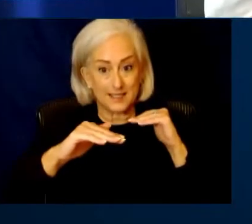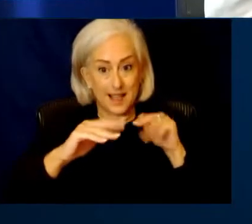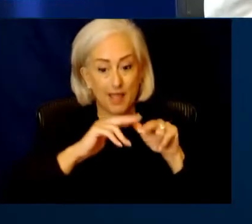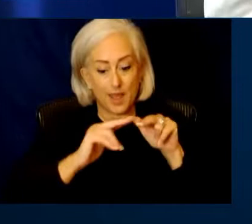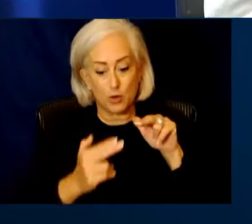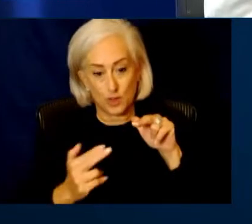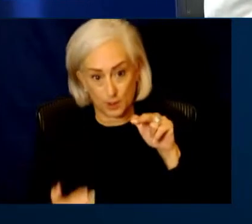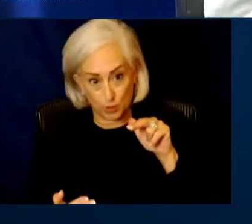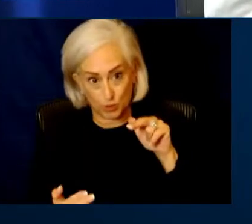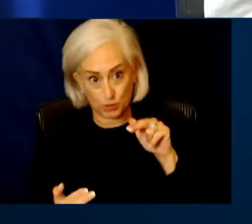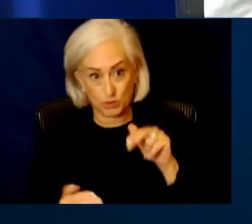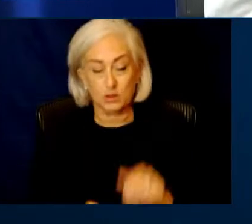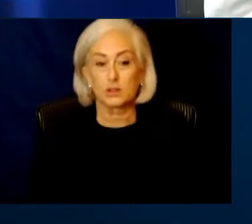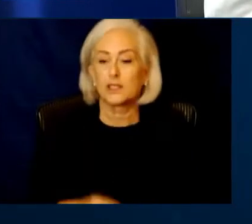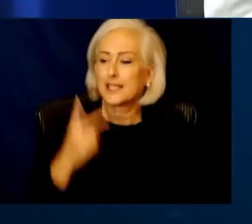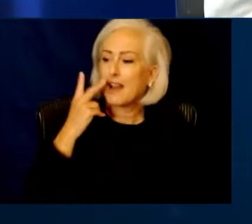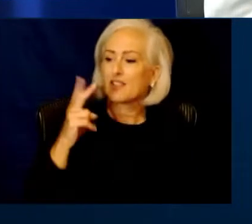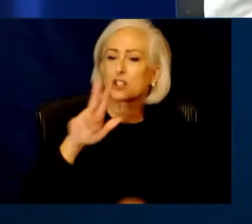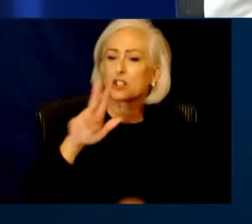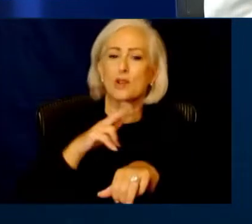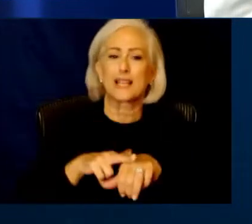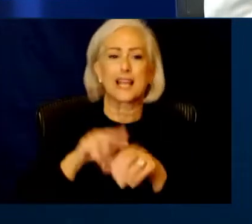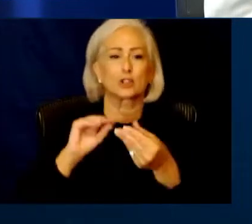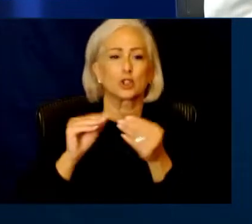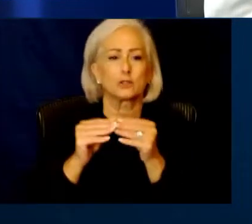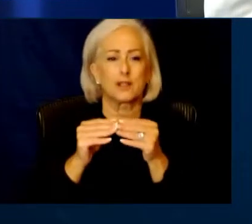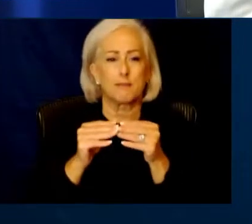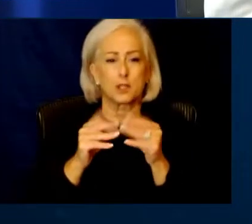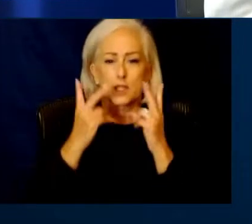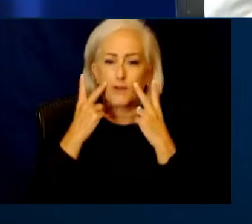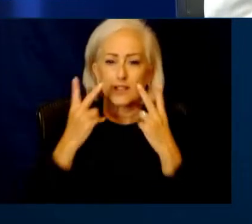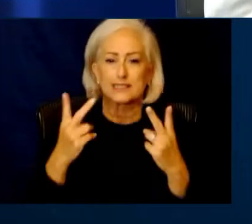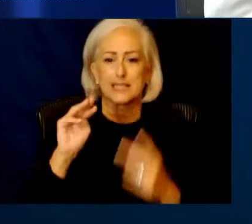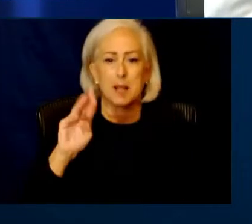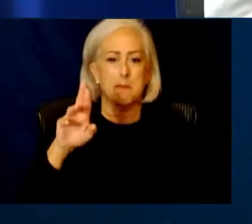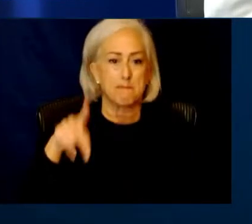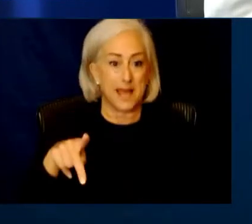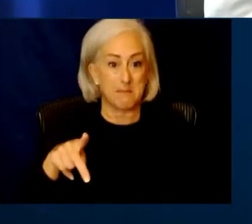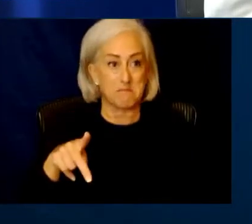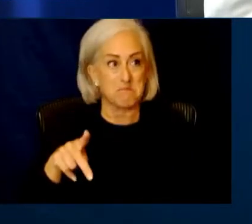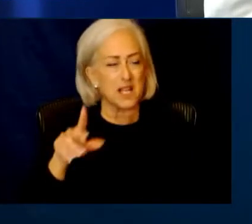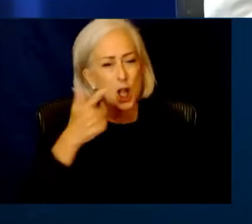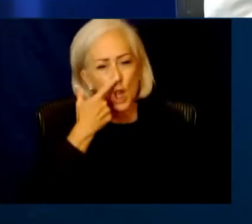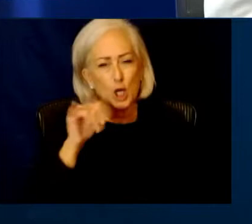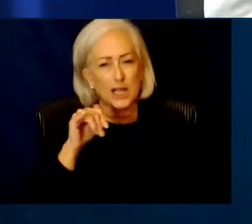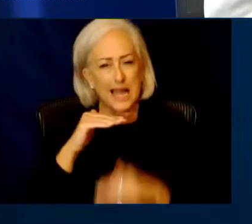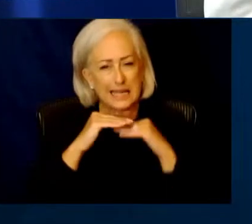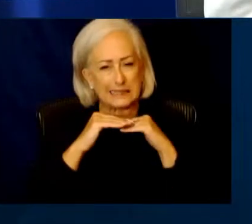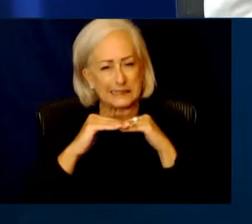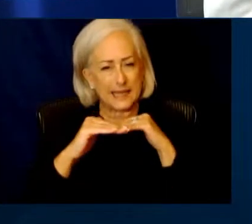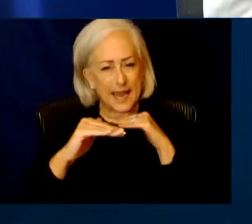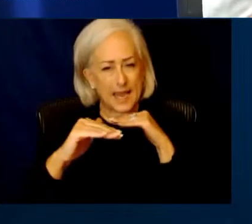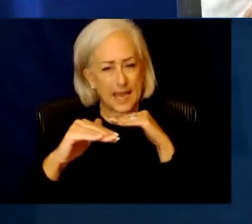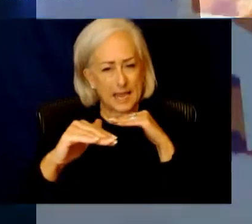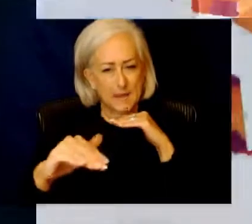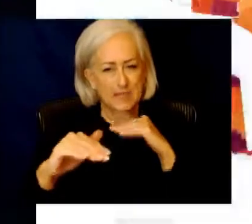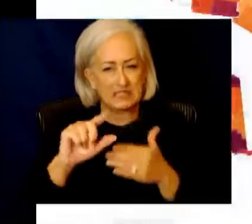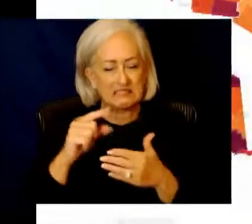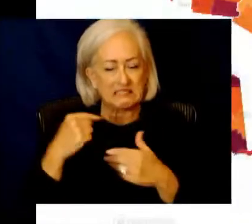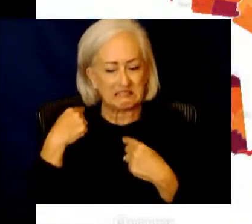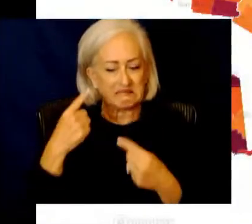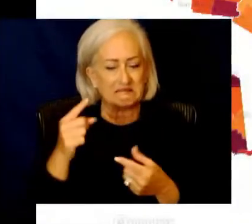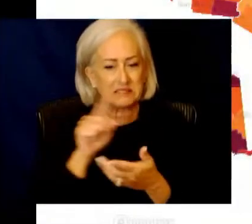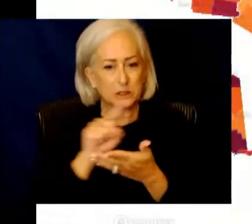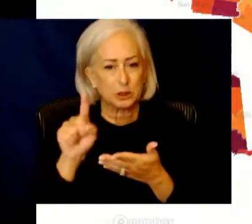numbers, and I think we have the heat map up there. Things have been pretty stable over the last few weeks nationally. There's some areas